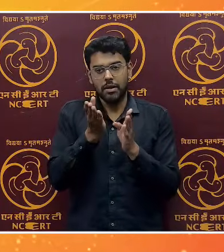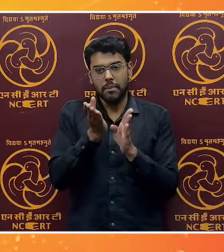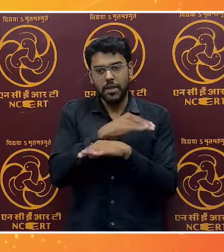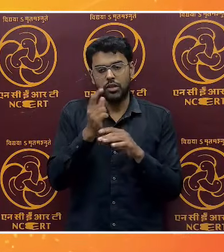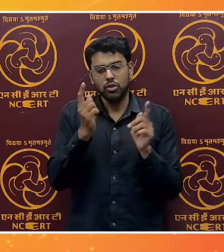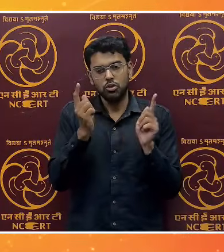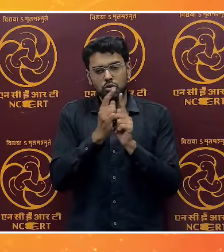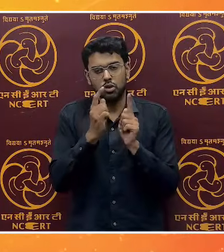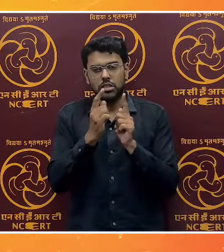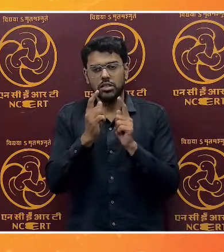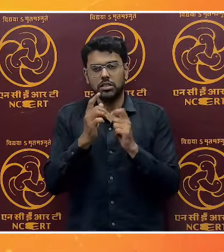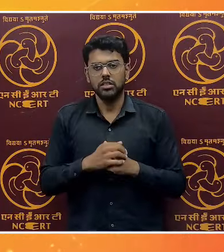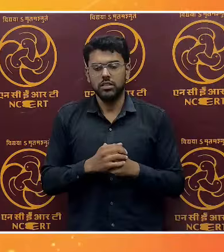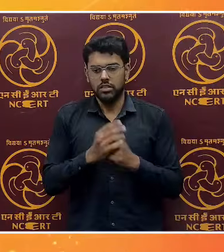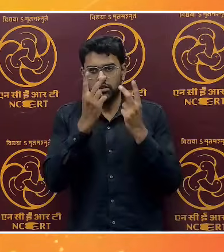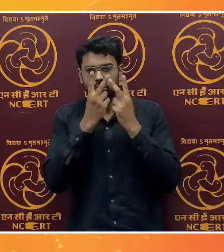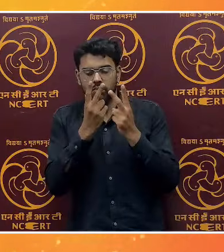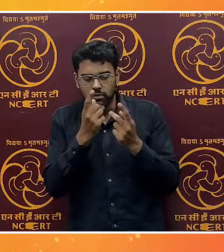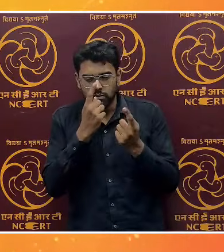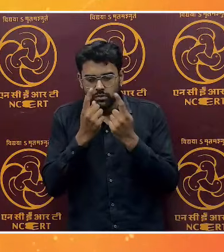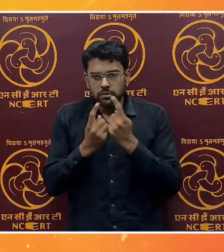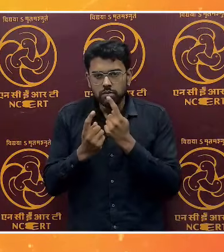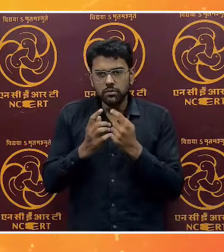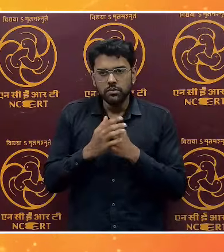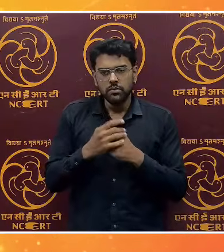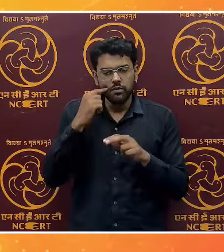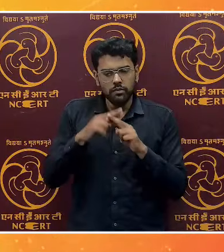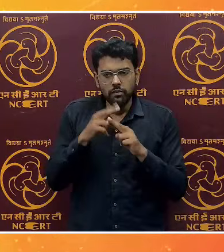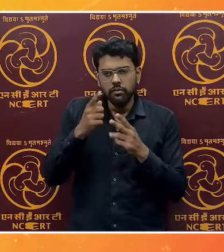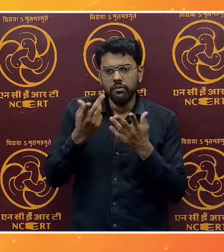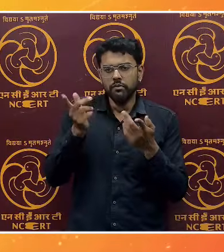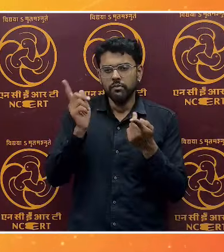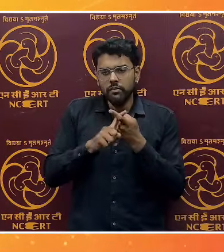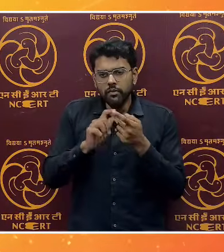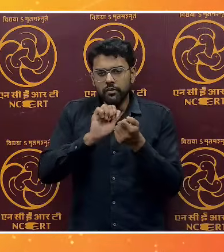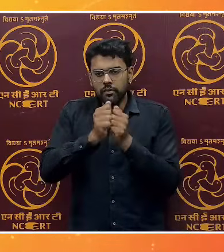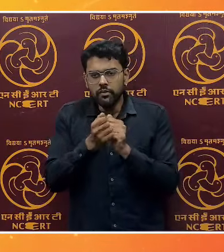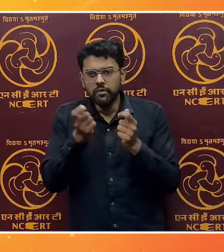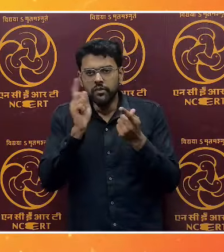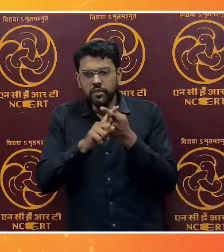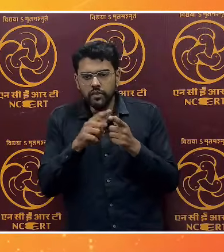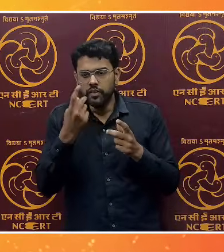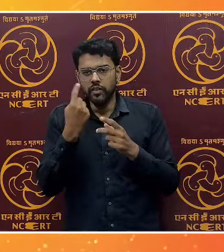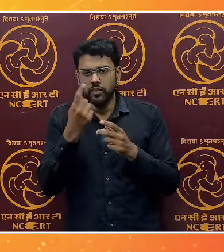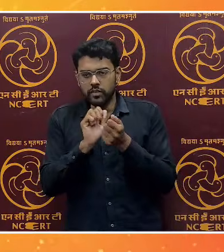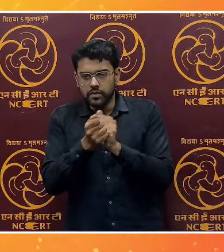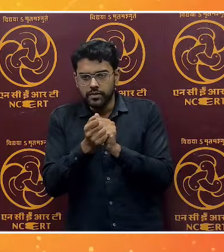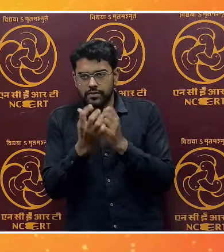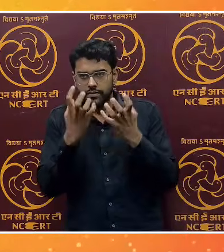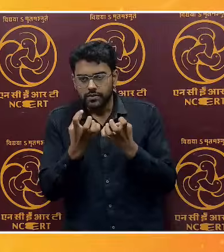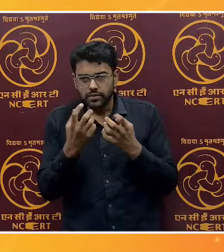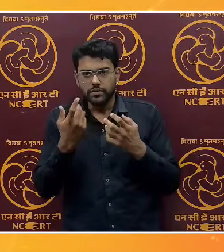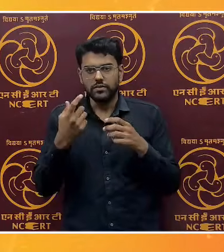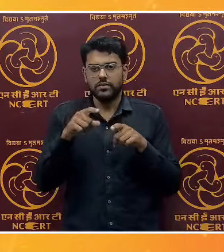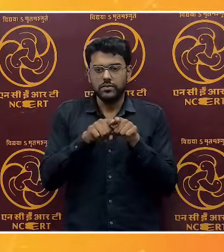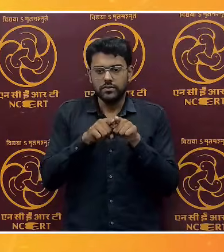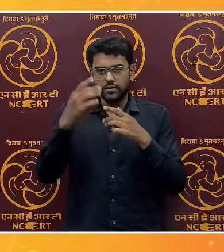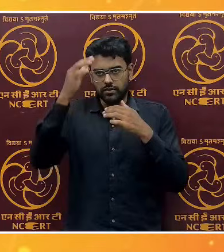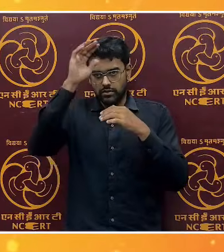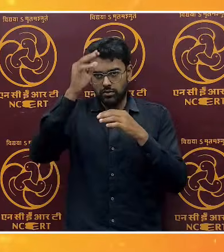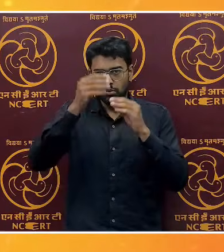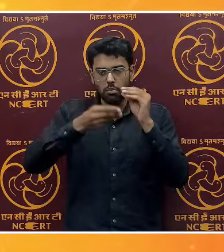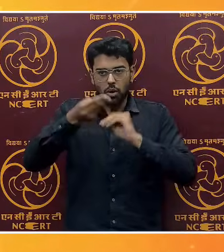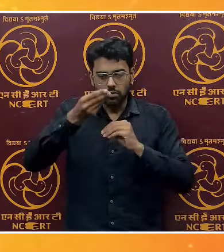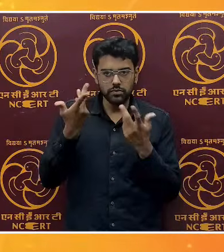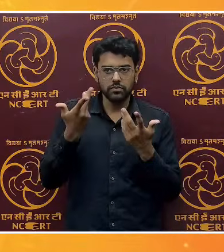small clip. Okay. And then we review it. If there is any changes which needs to be done, like we have to give head space, or